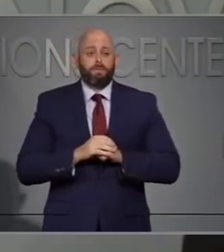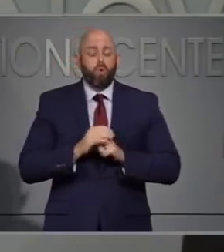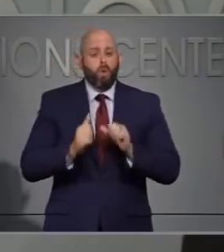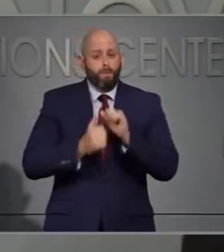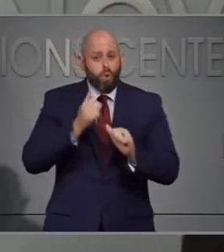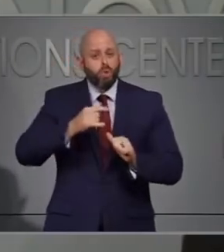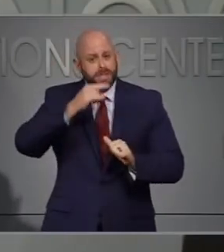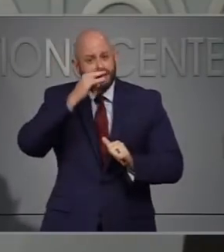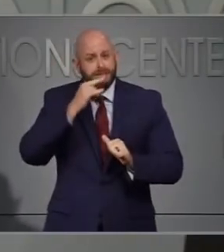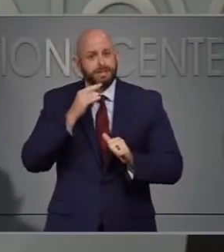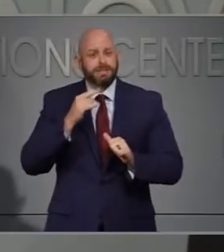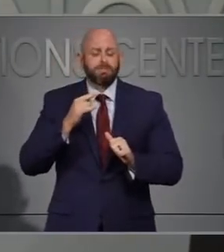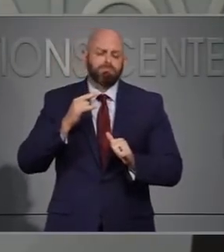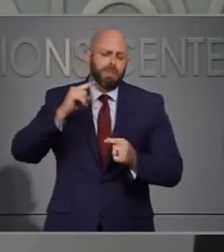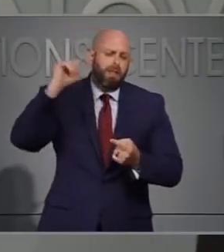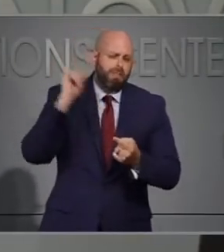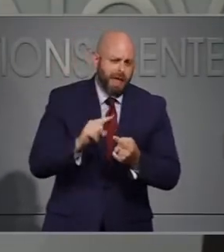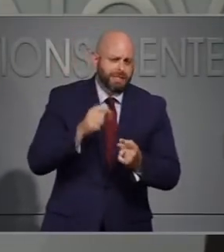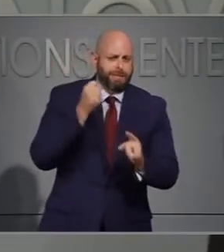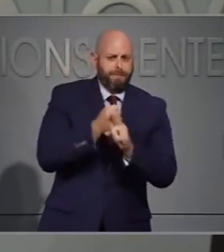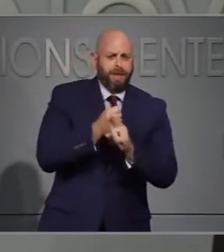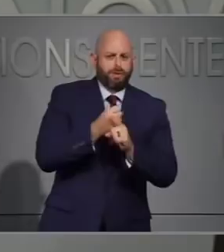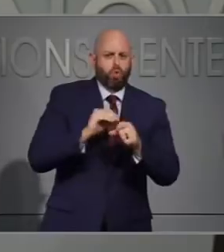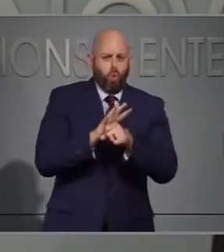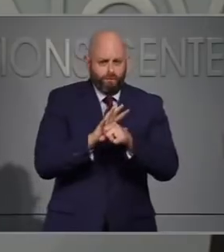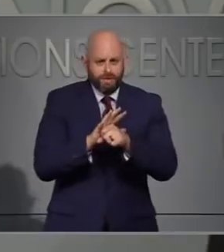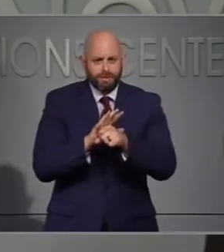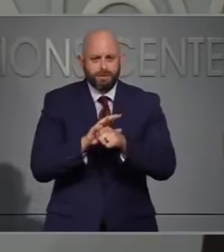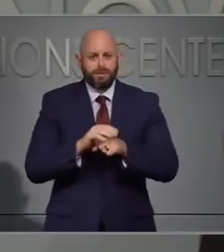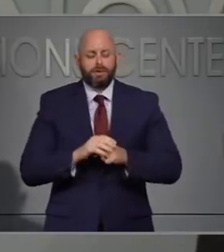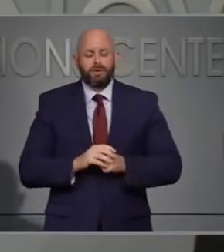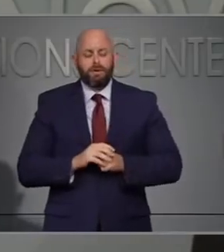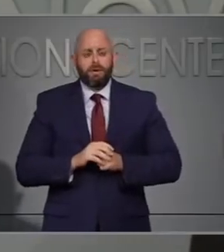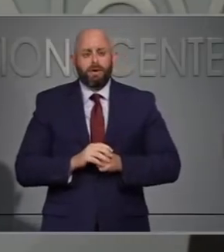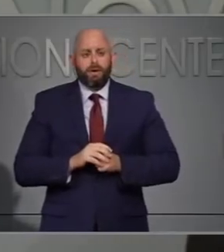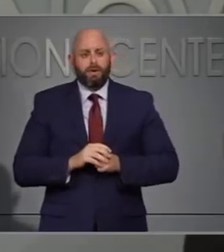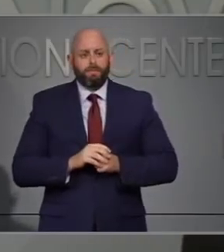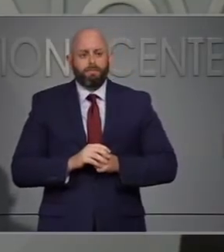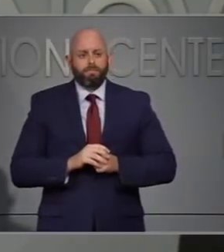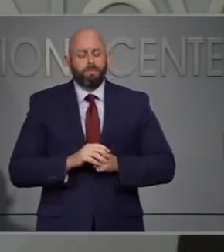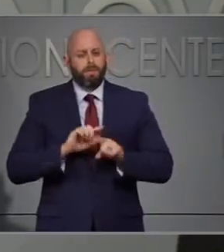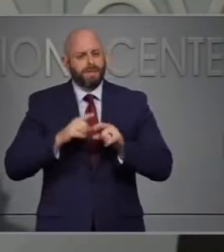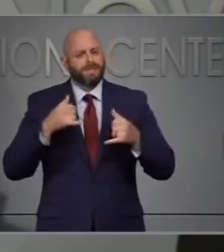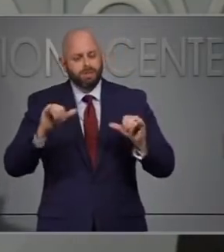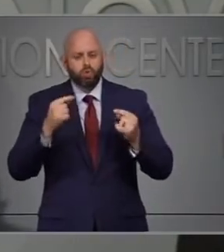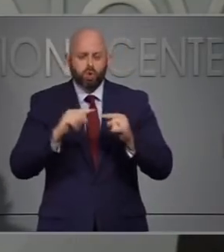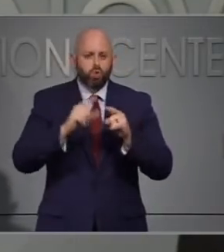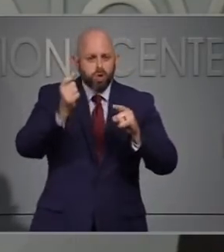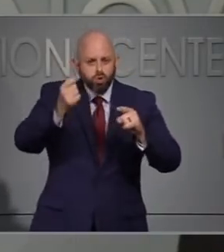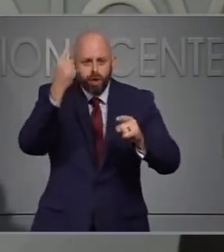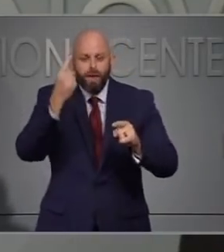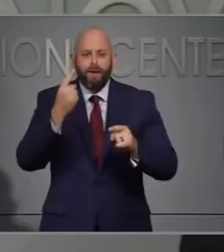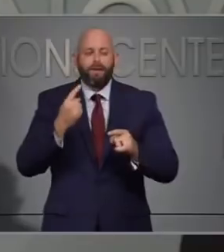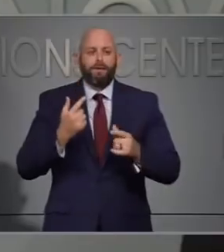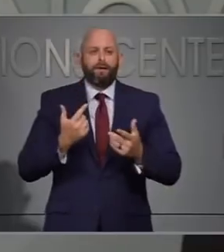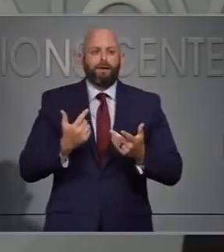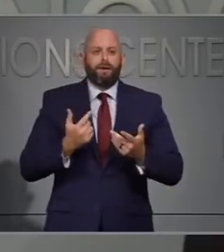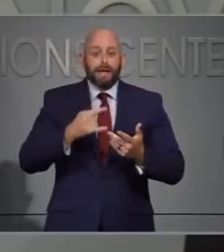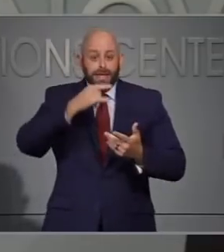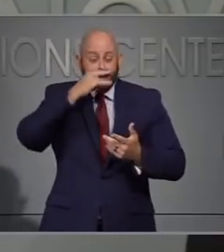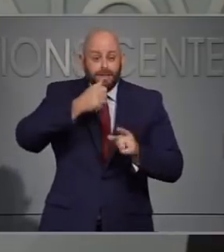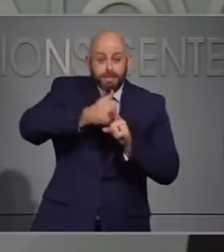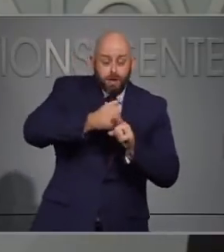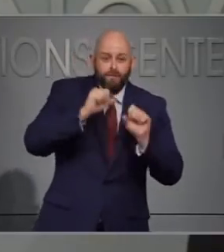that kids are less impacted by COVID-19. I think the data is still evolving to understand, do kids actually transmit